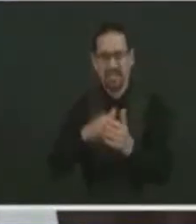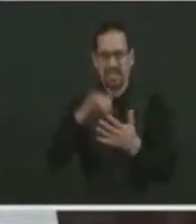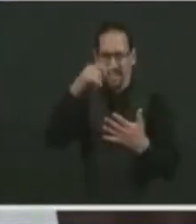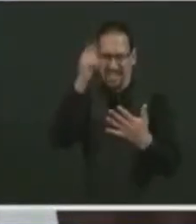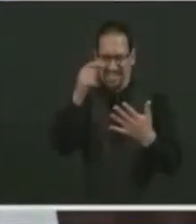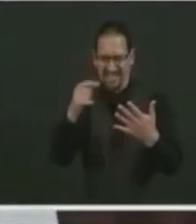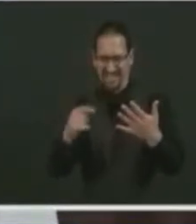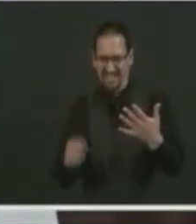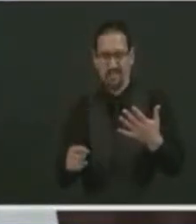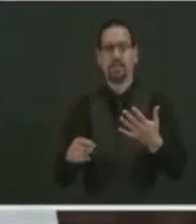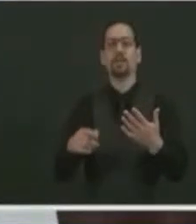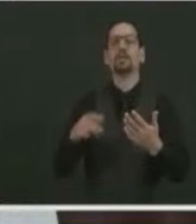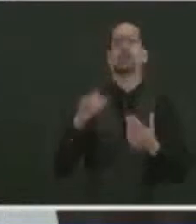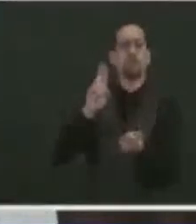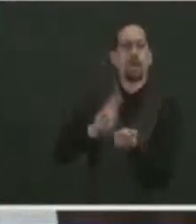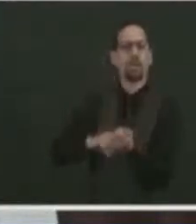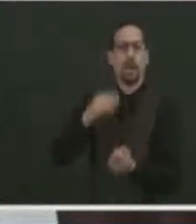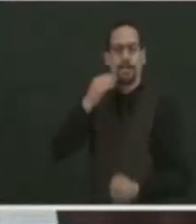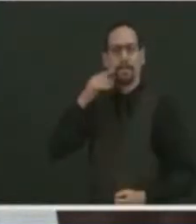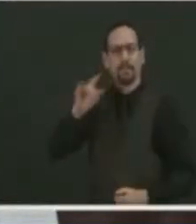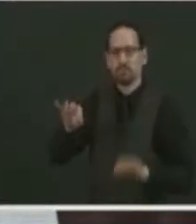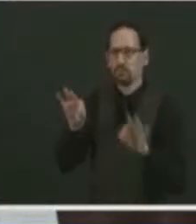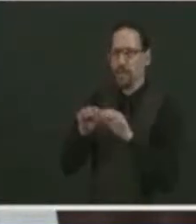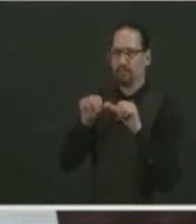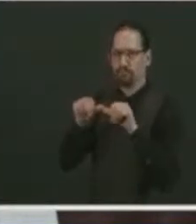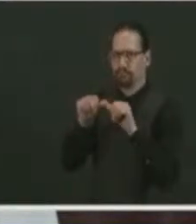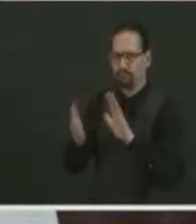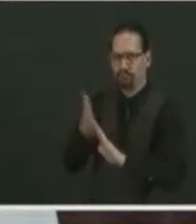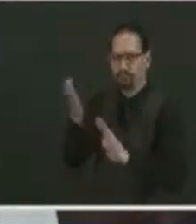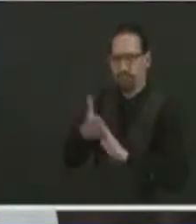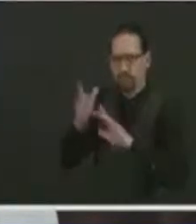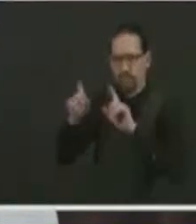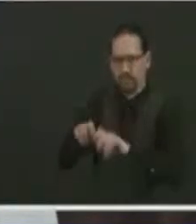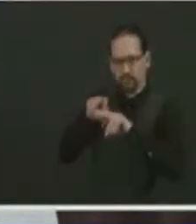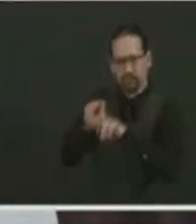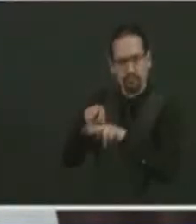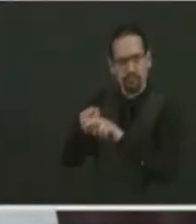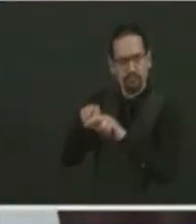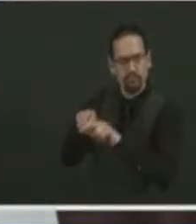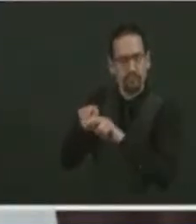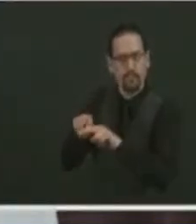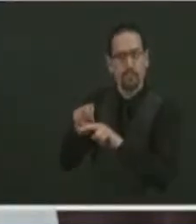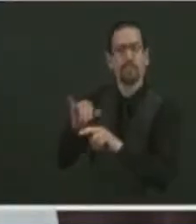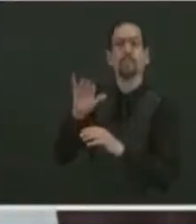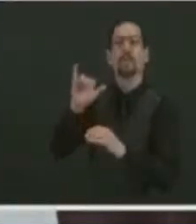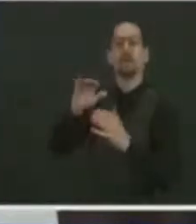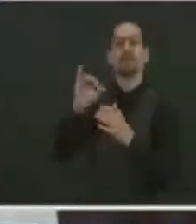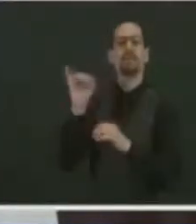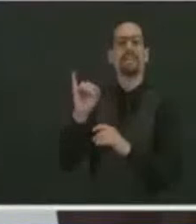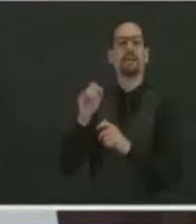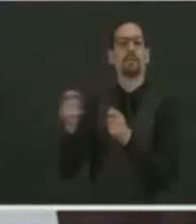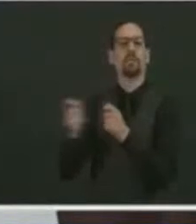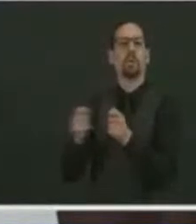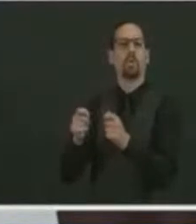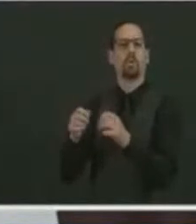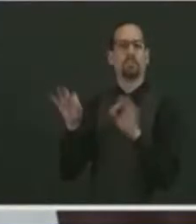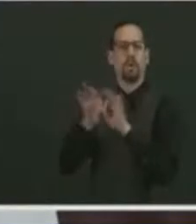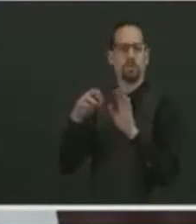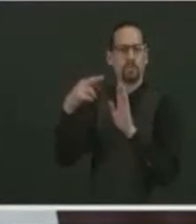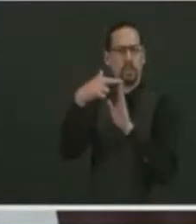to continue, as they're doing, to up their game around infection control. So yes, we are planning